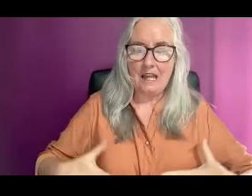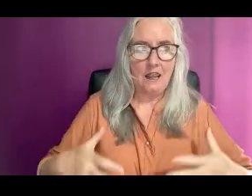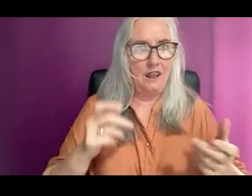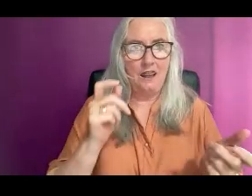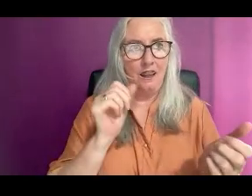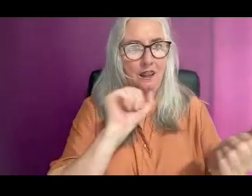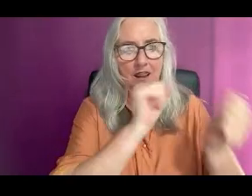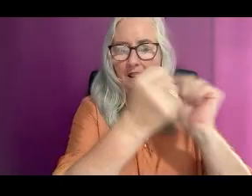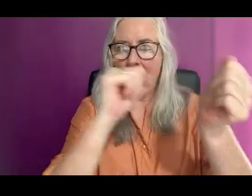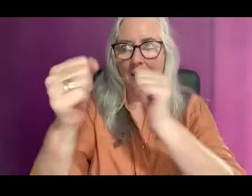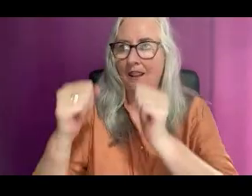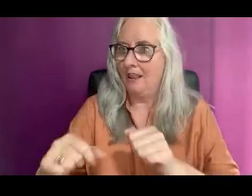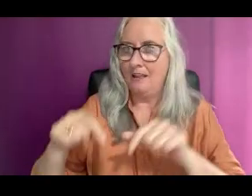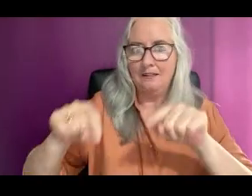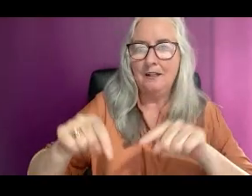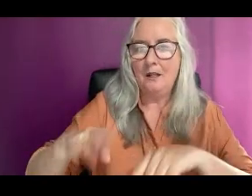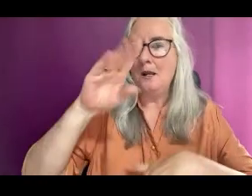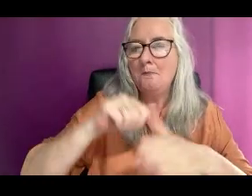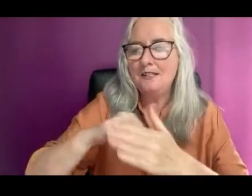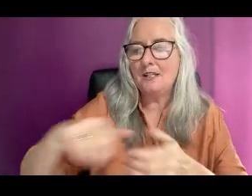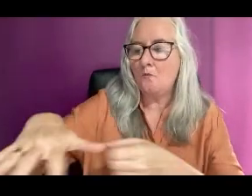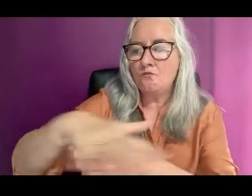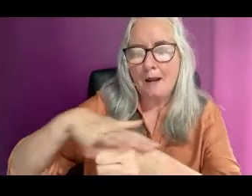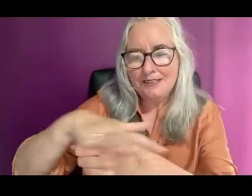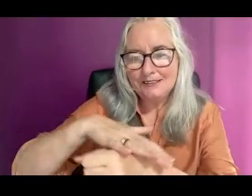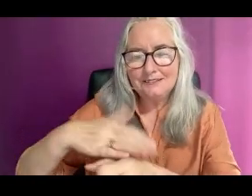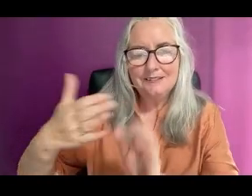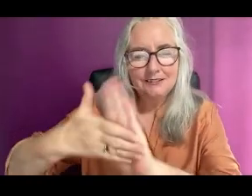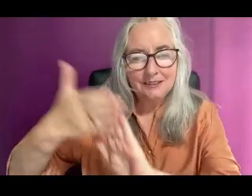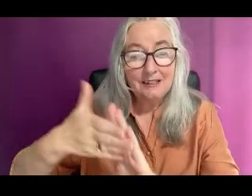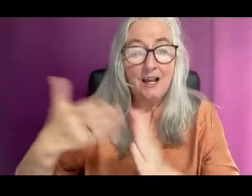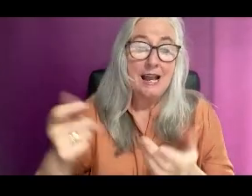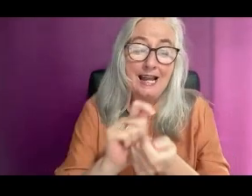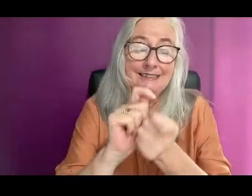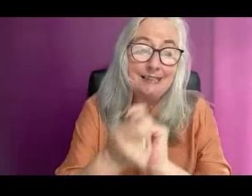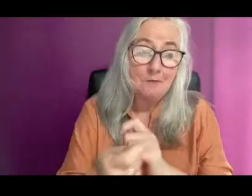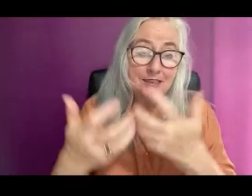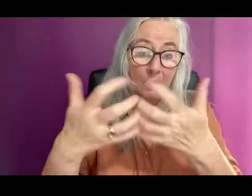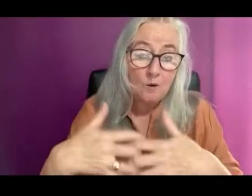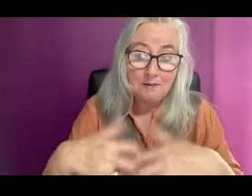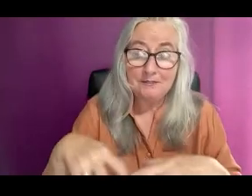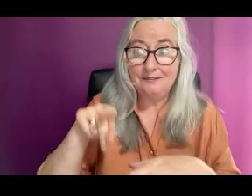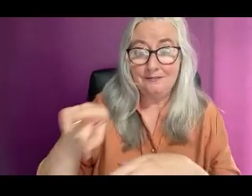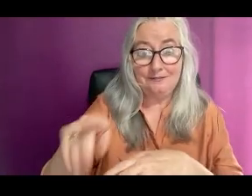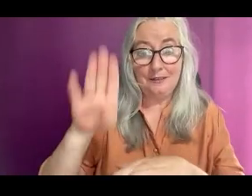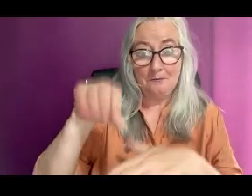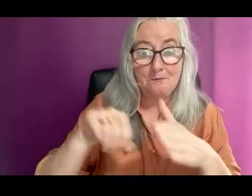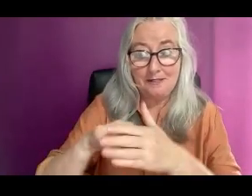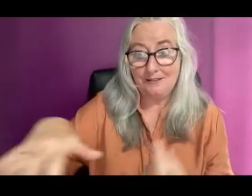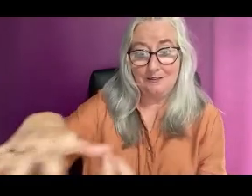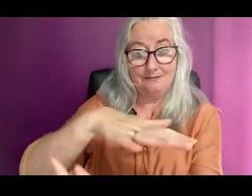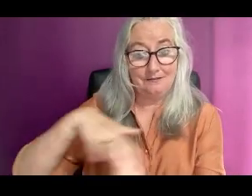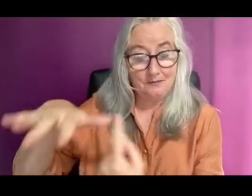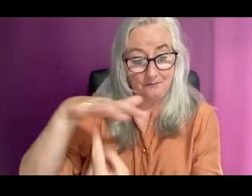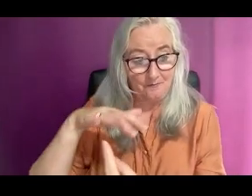a business premises. It could also be adaptations to equipment within that business premises. I